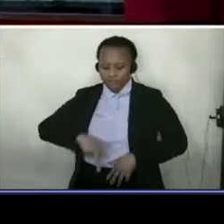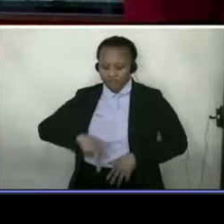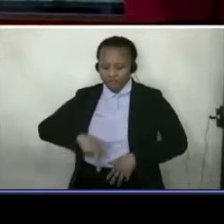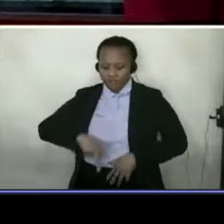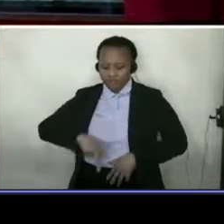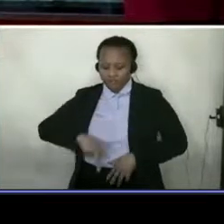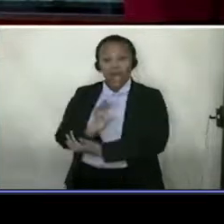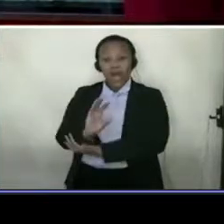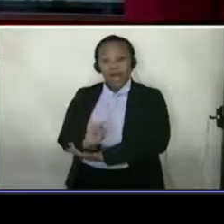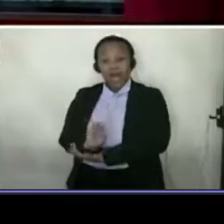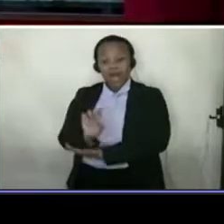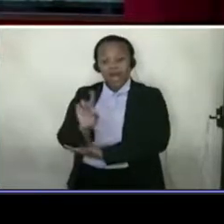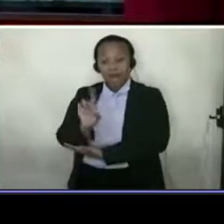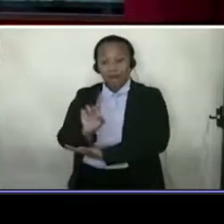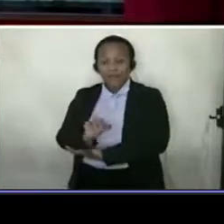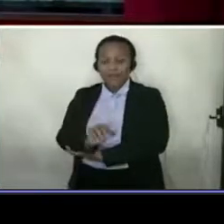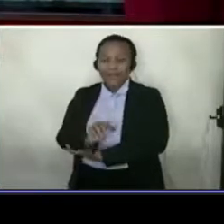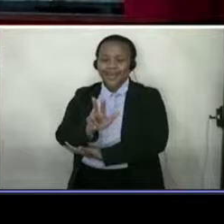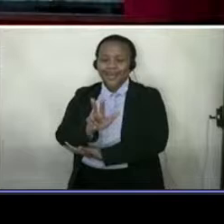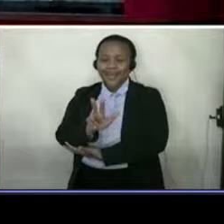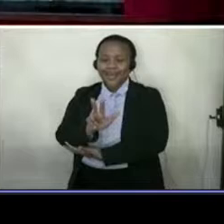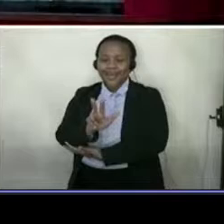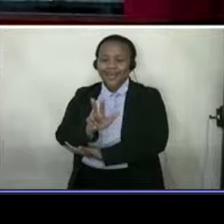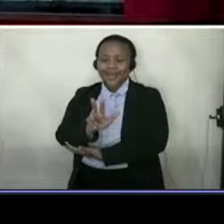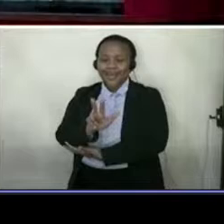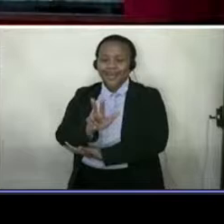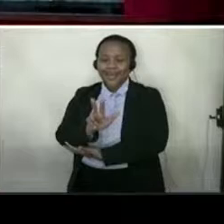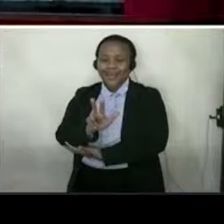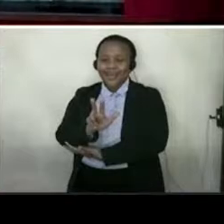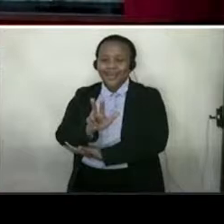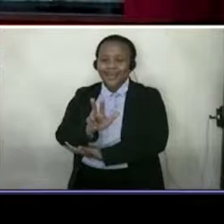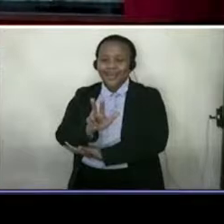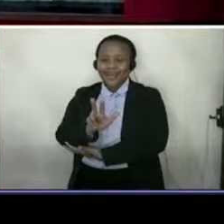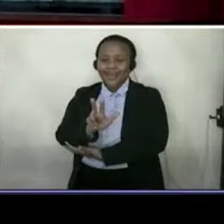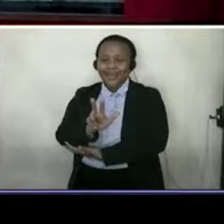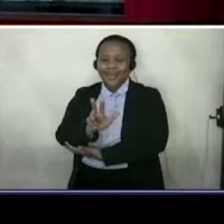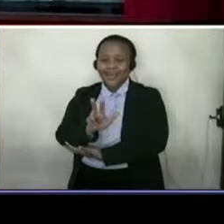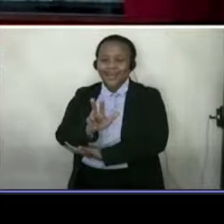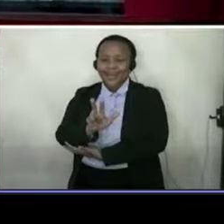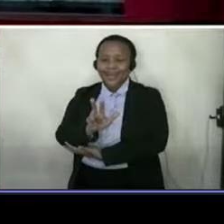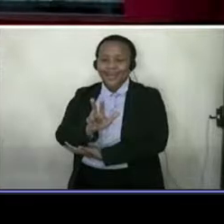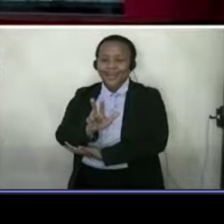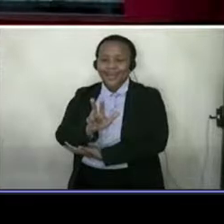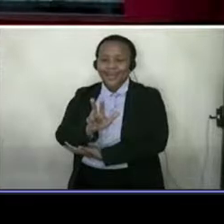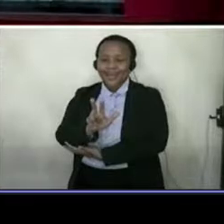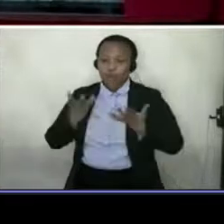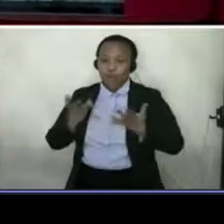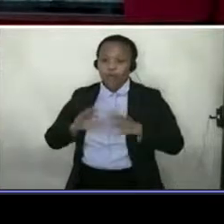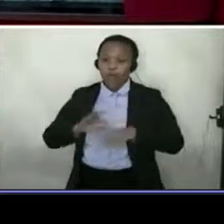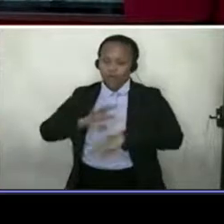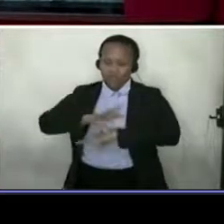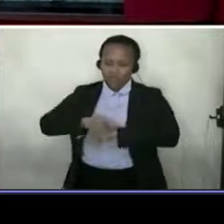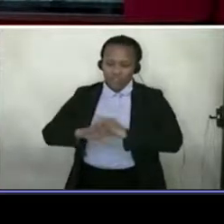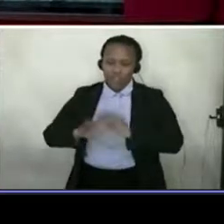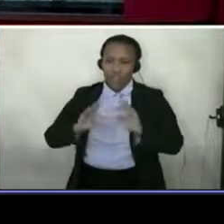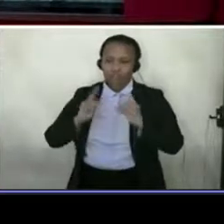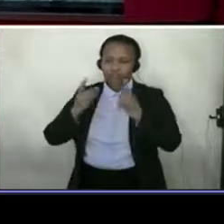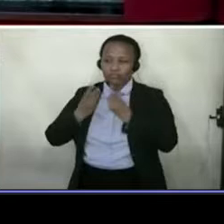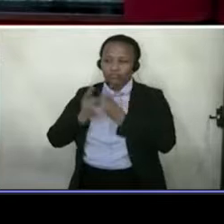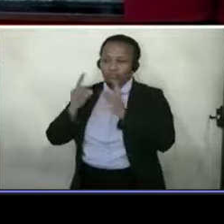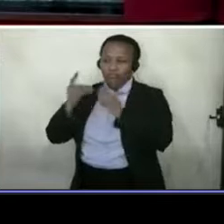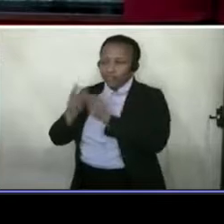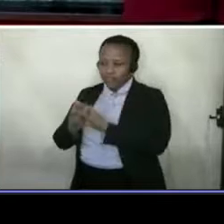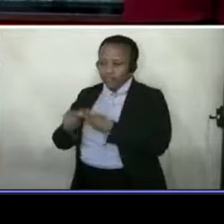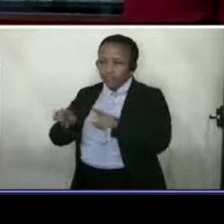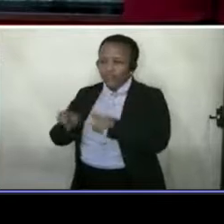on 85 incomplete forensic audits into provincial departments and into